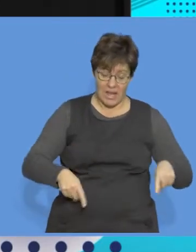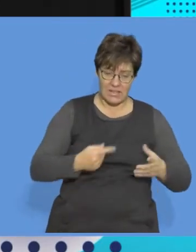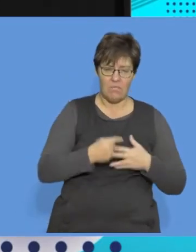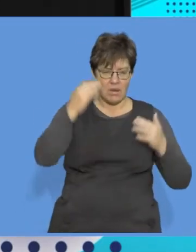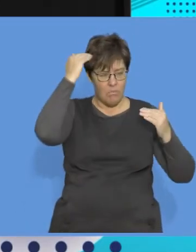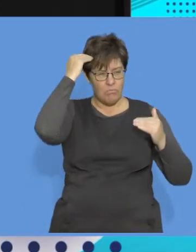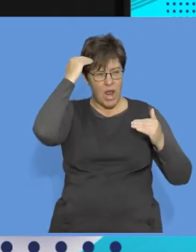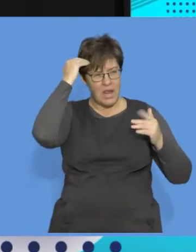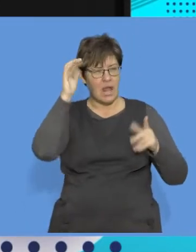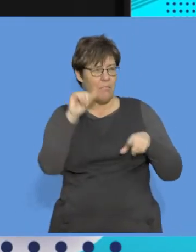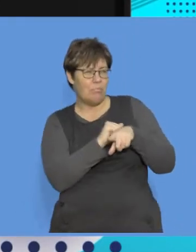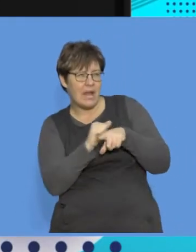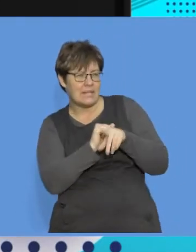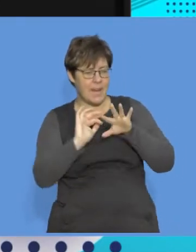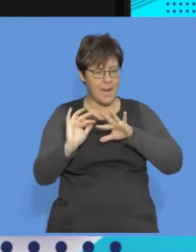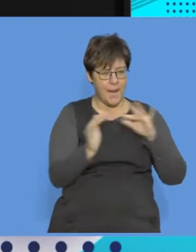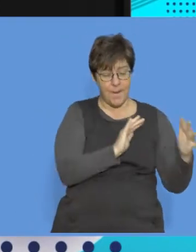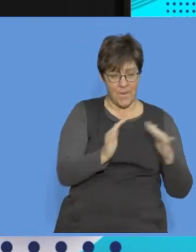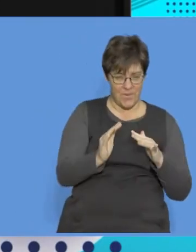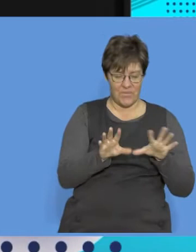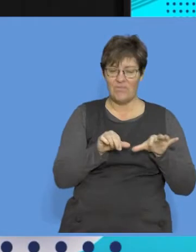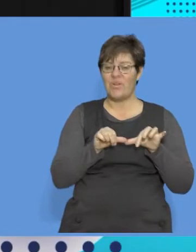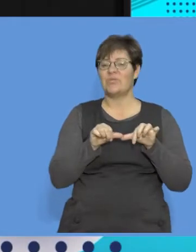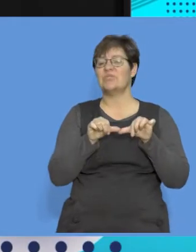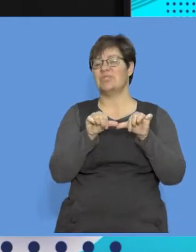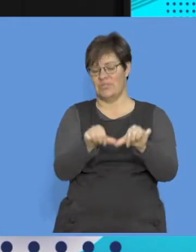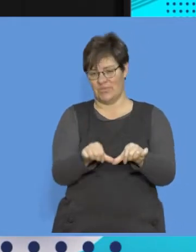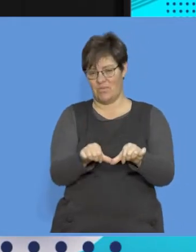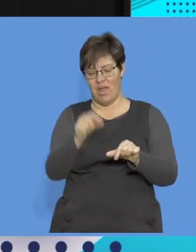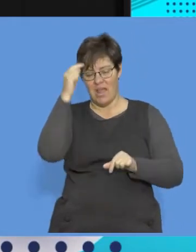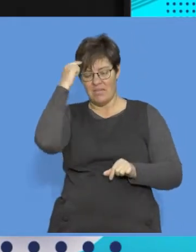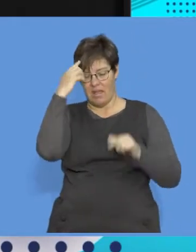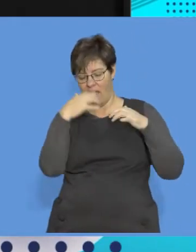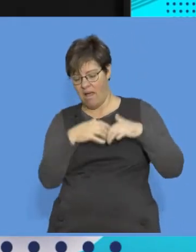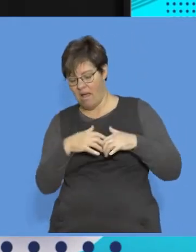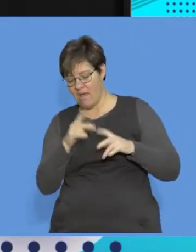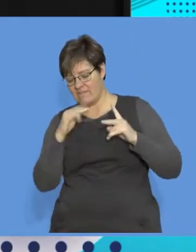your brain muscles as we continue to think about physics.